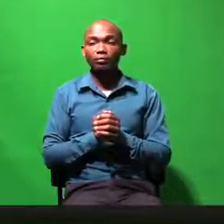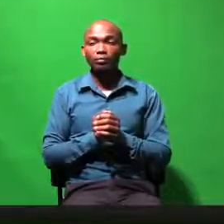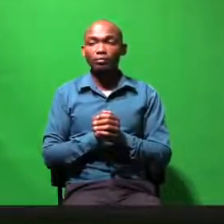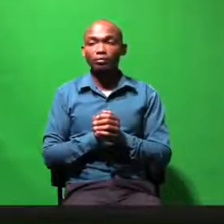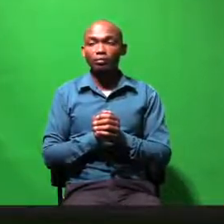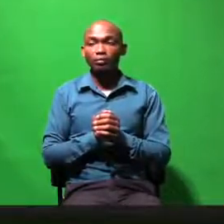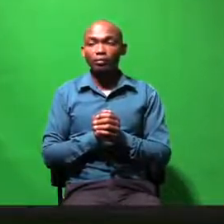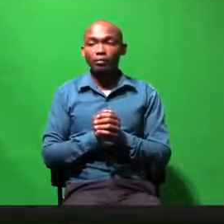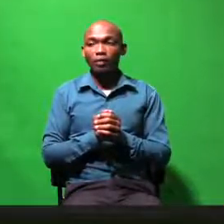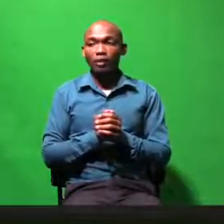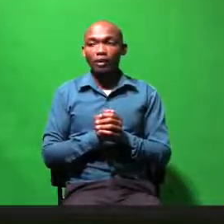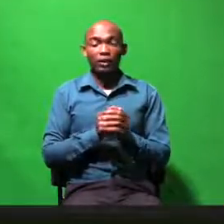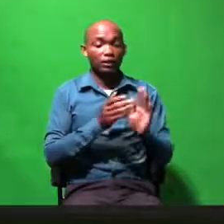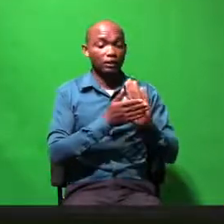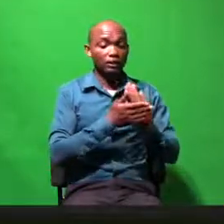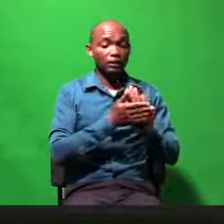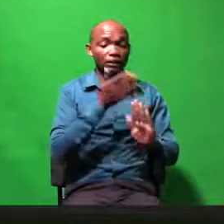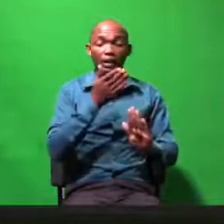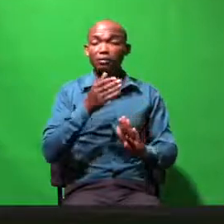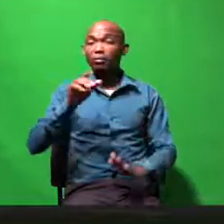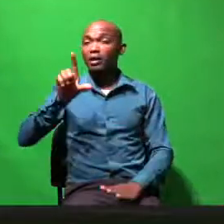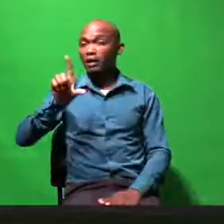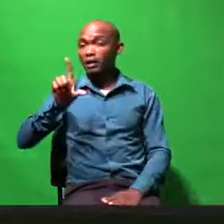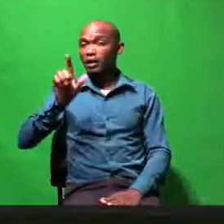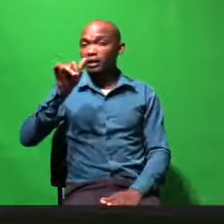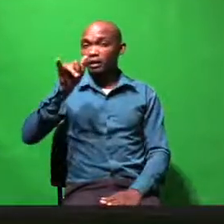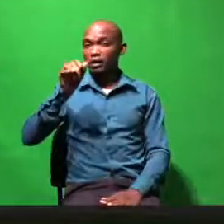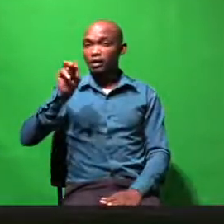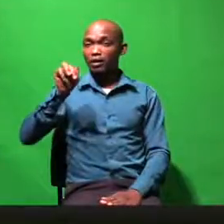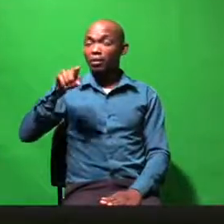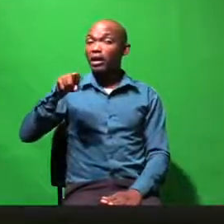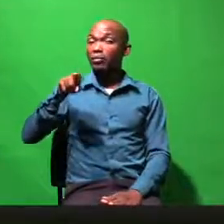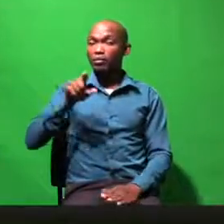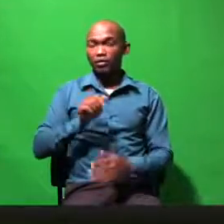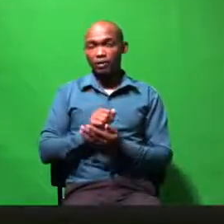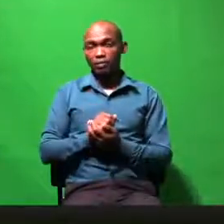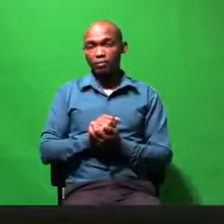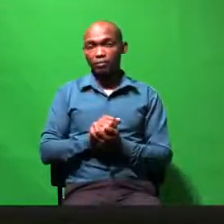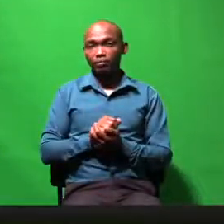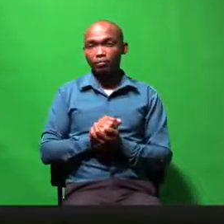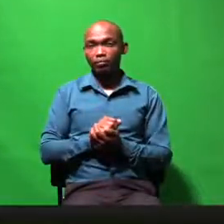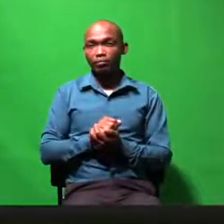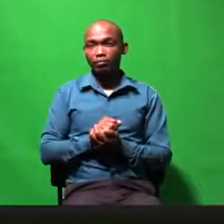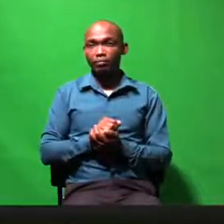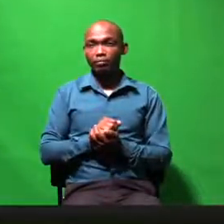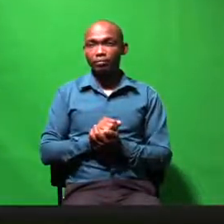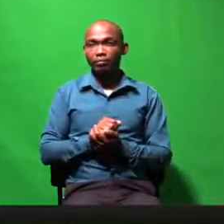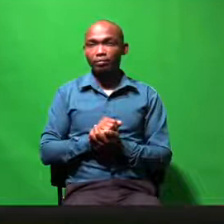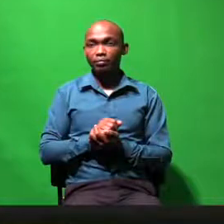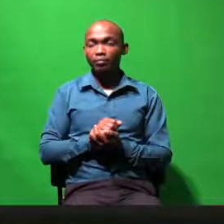let us start by lymph. Let us start with